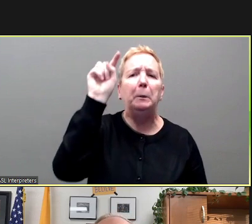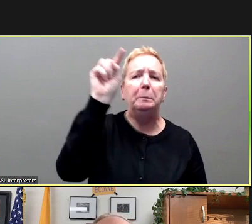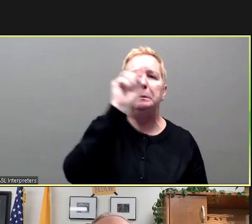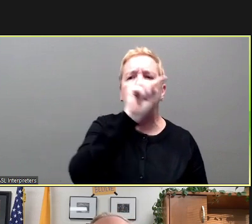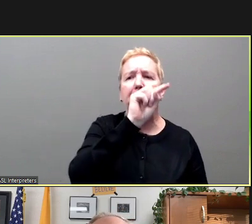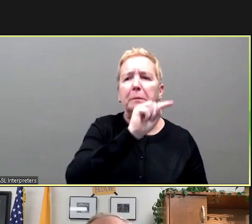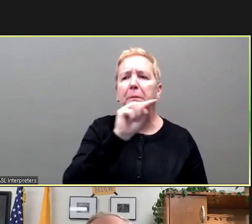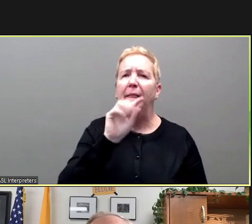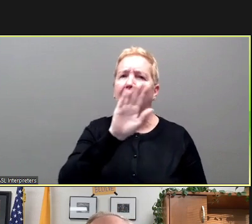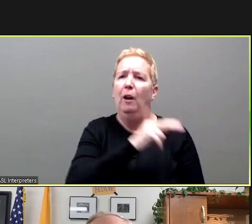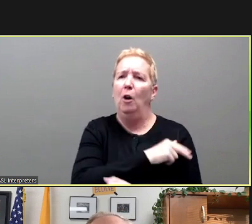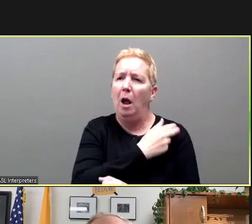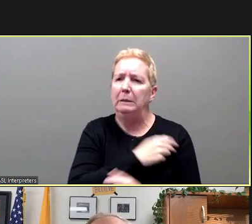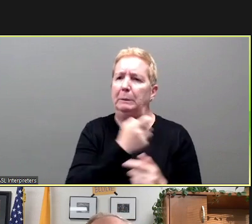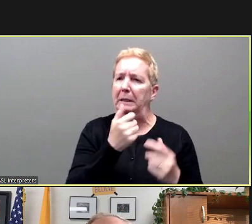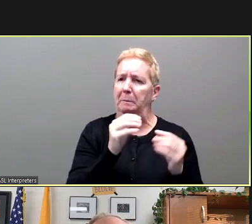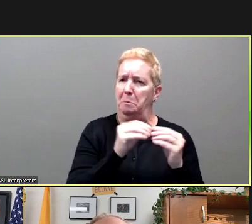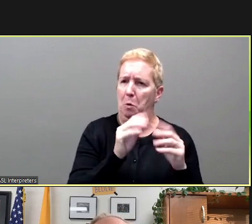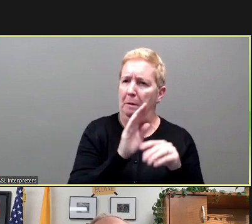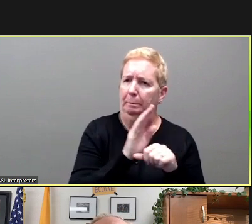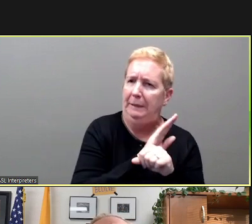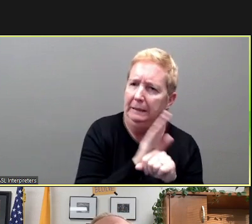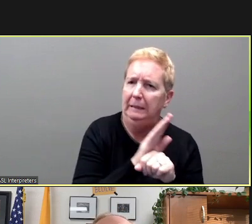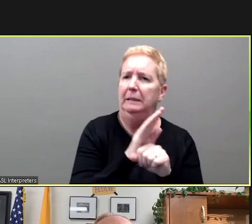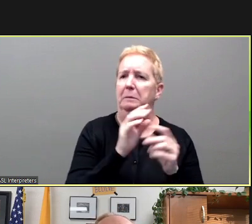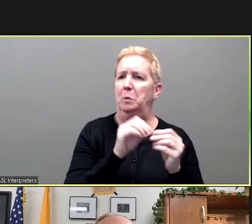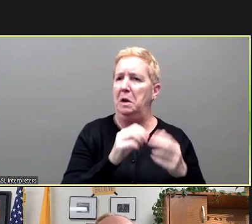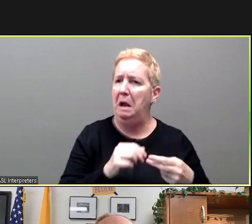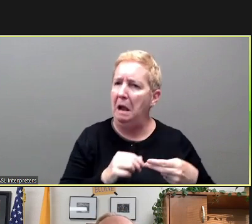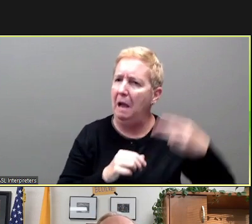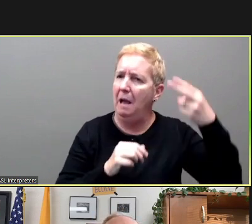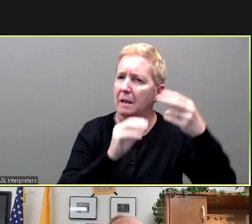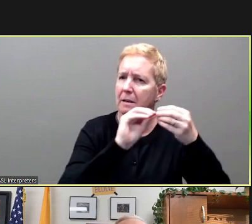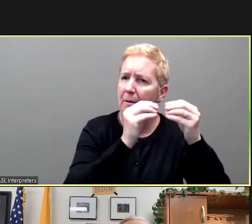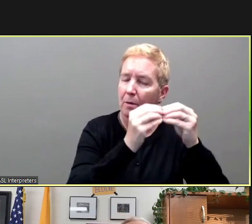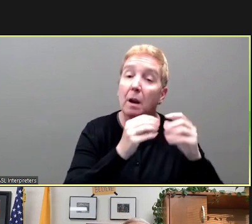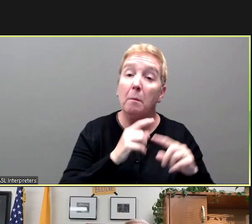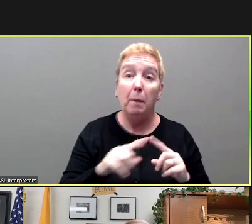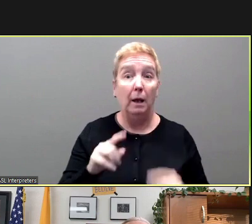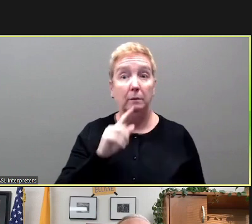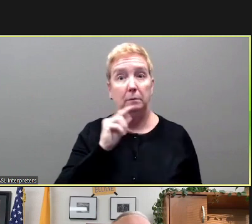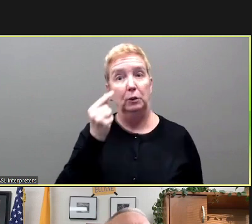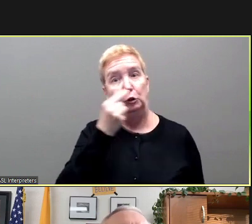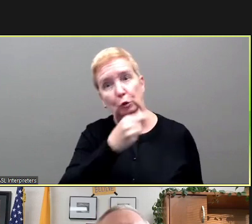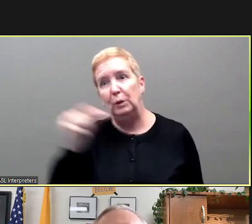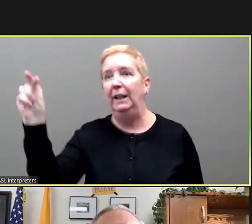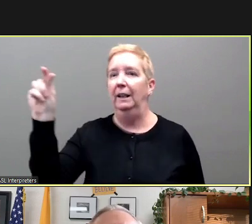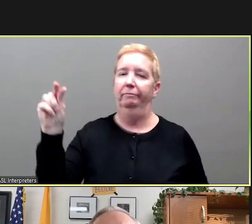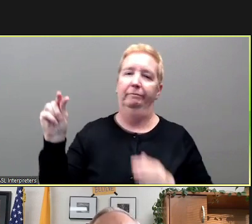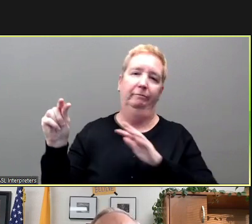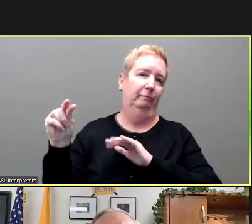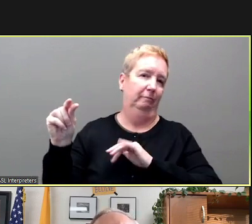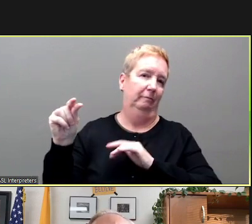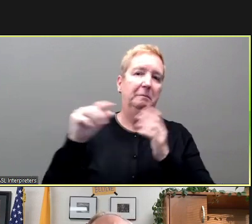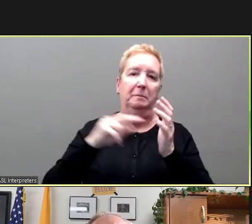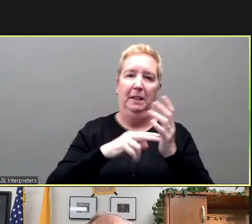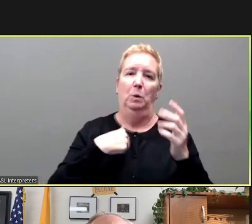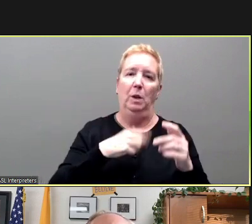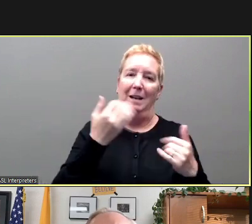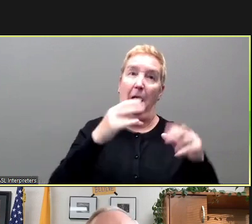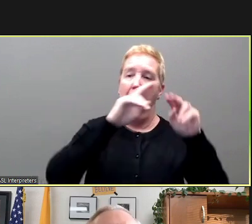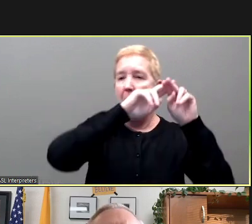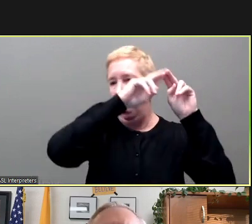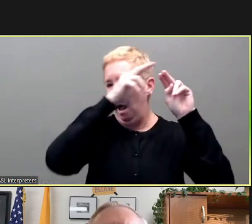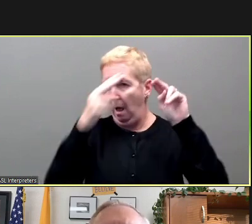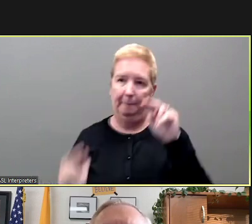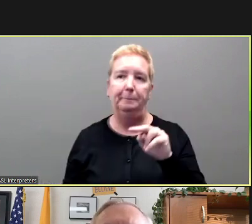hospital capacity or higher number of cases. But great progress as we come down off this latest wave. I think one